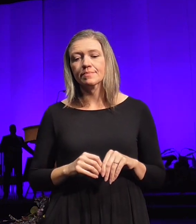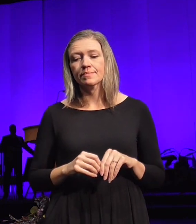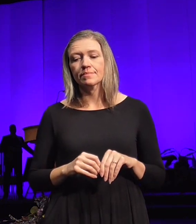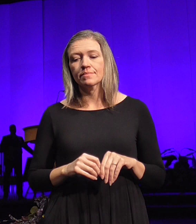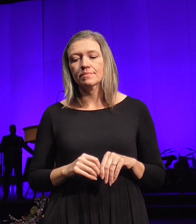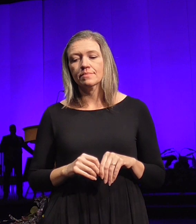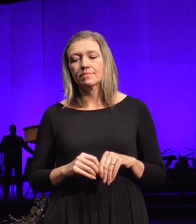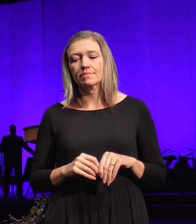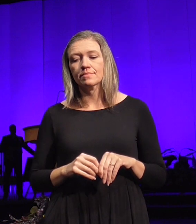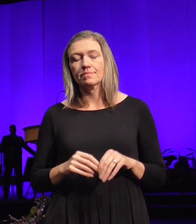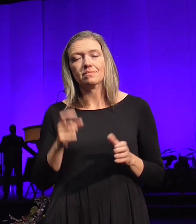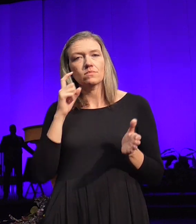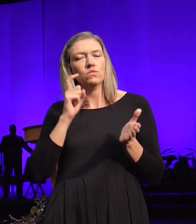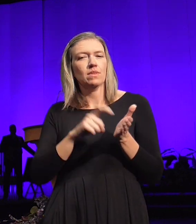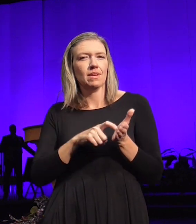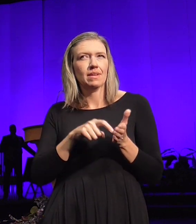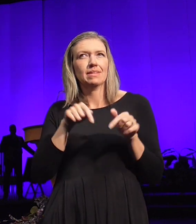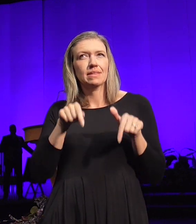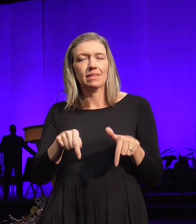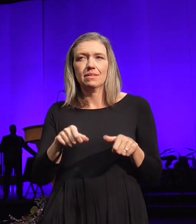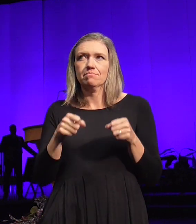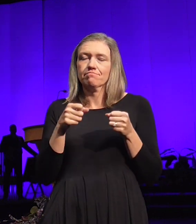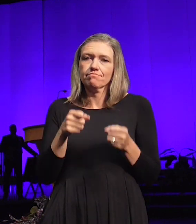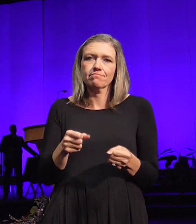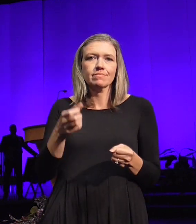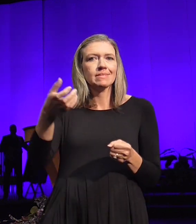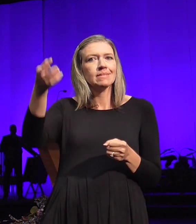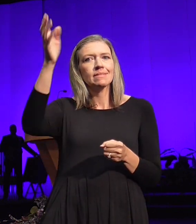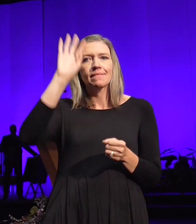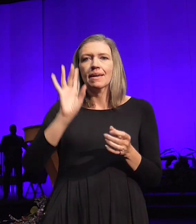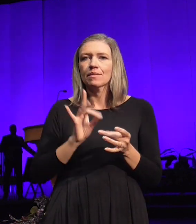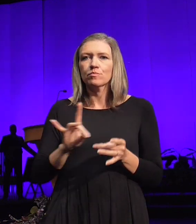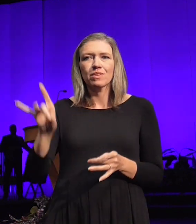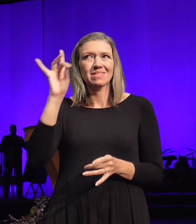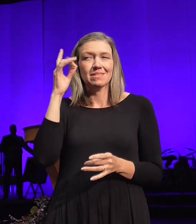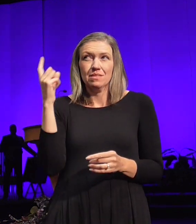I recognize this divine presence that is always available,